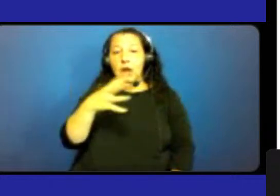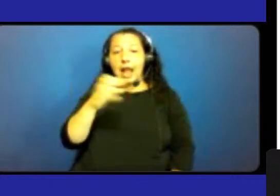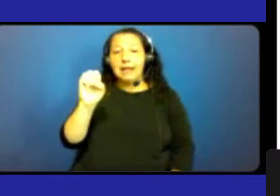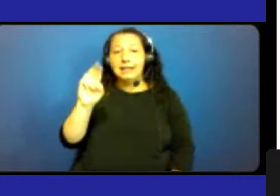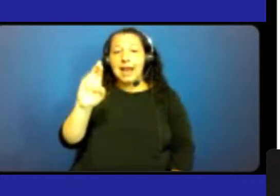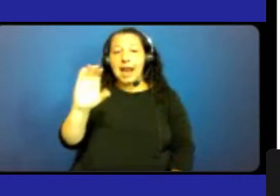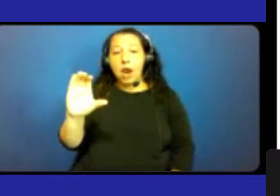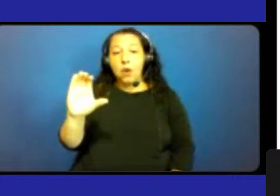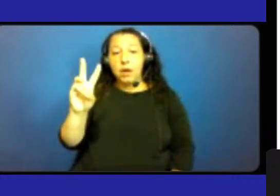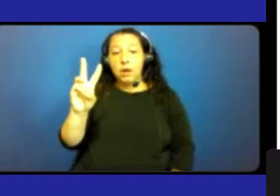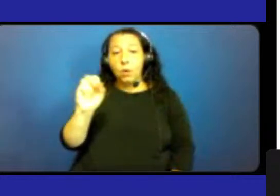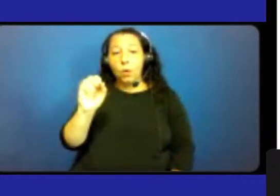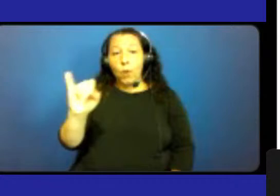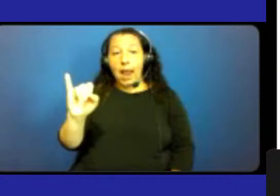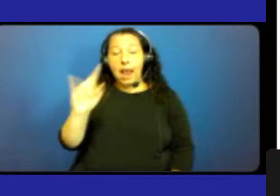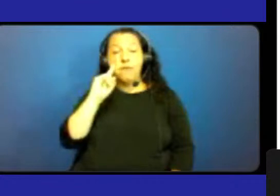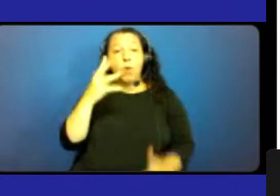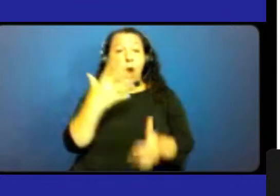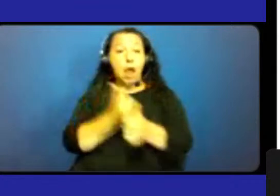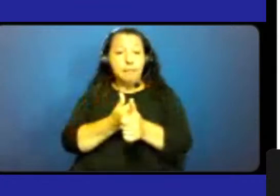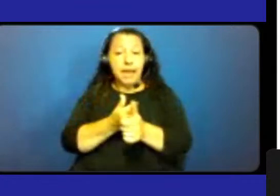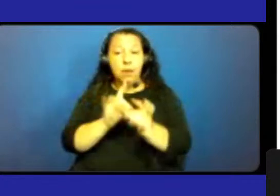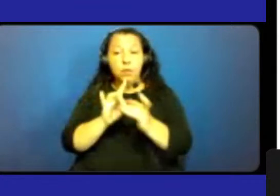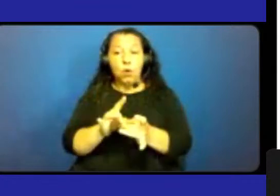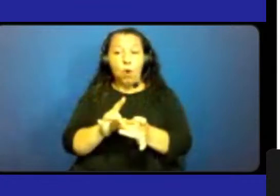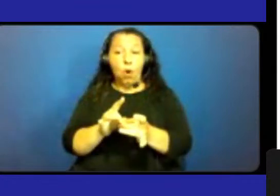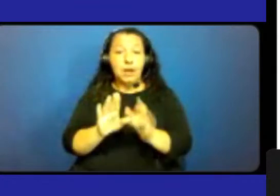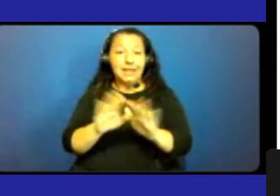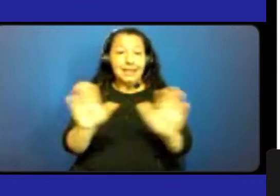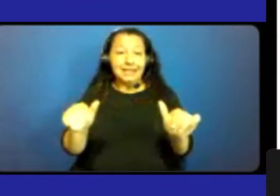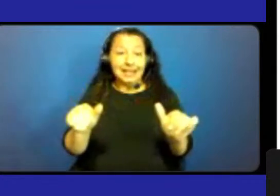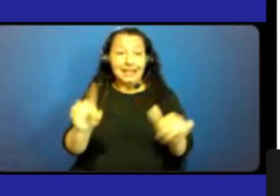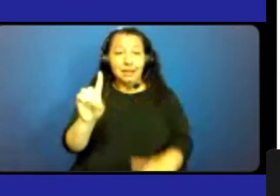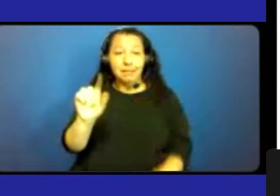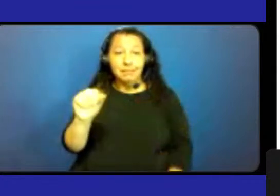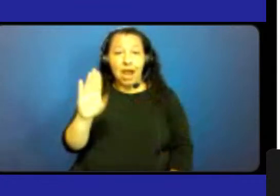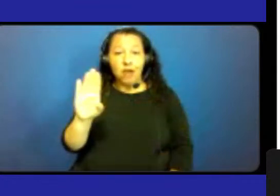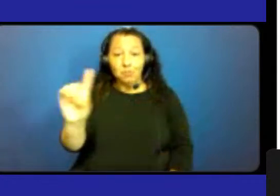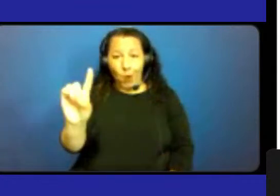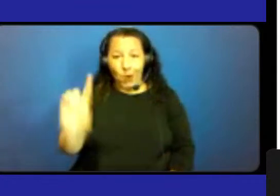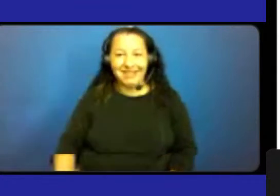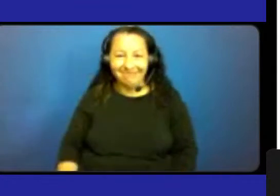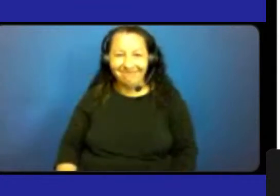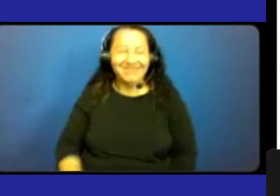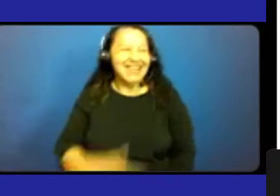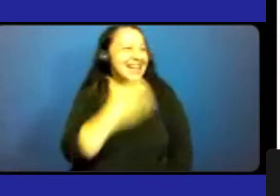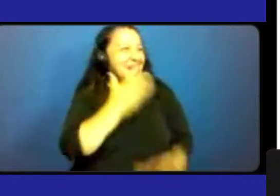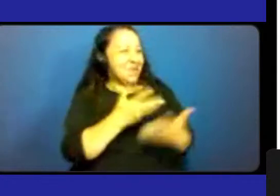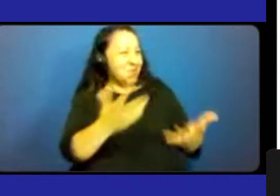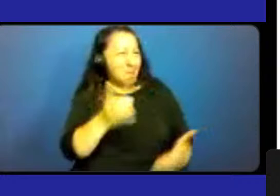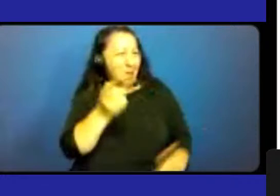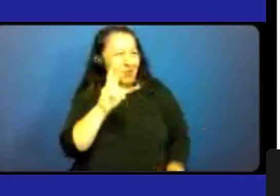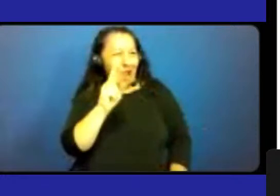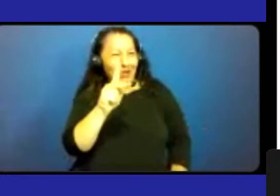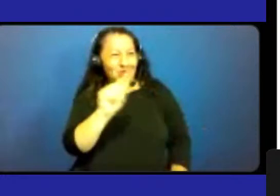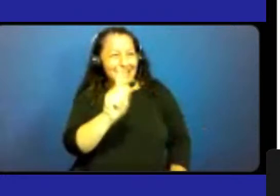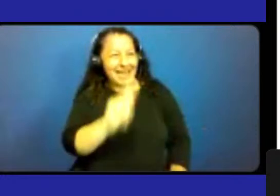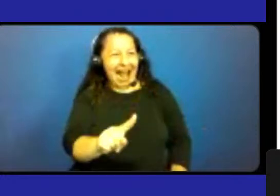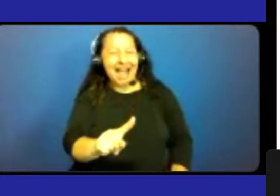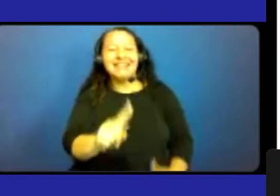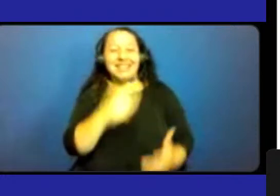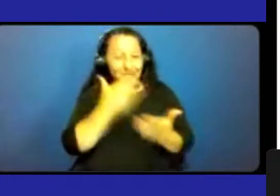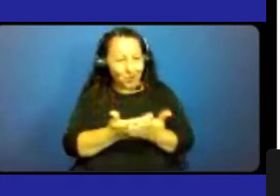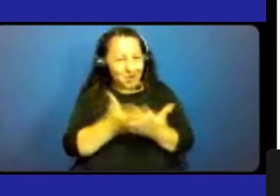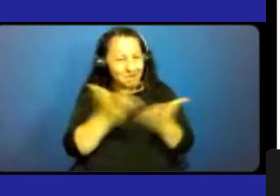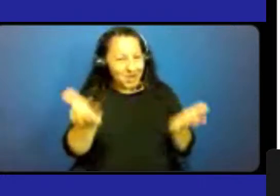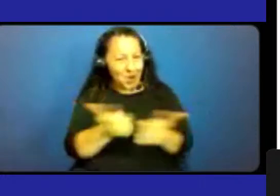for the system dashboard. Thanks so much, Dr. Katz. Good to be with you all.